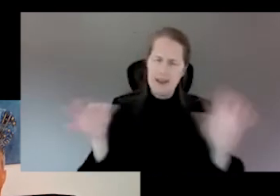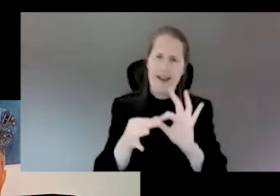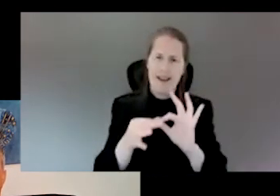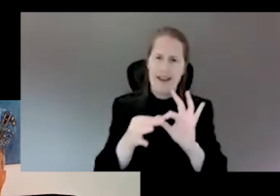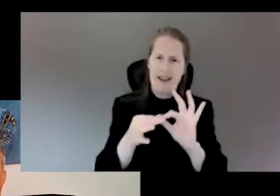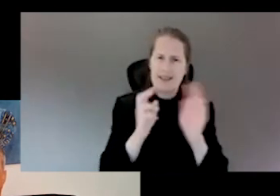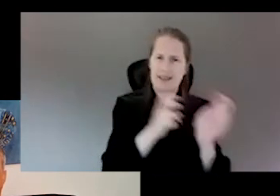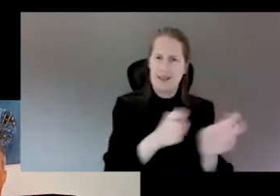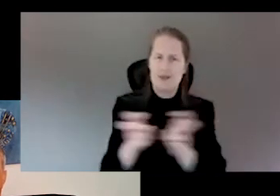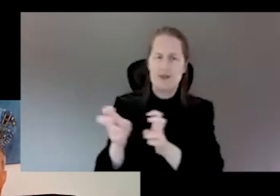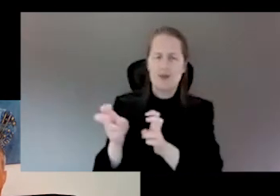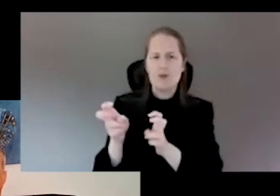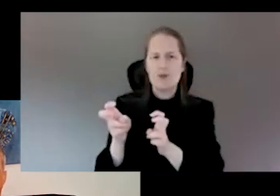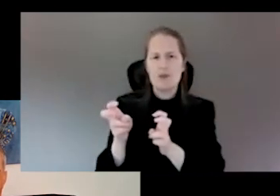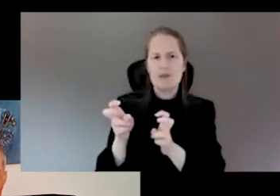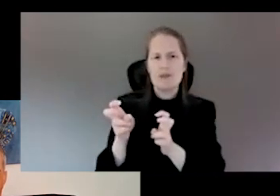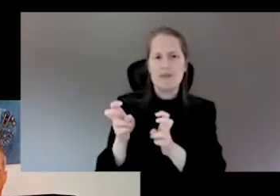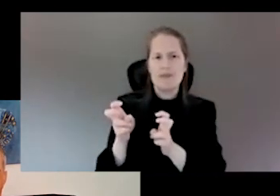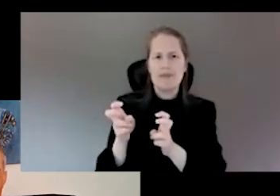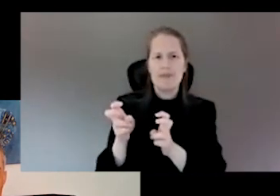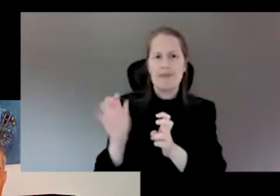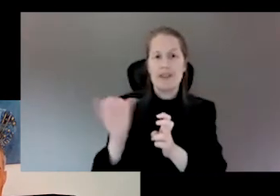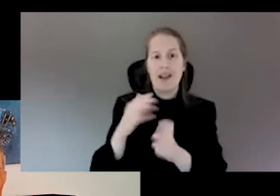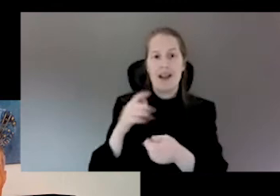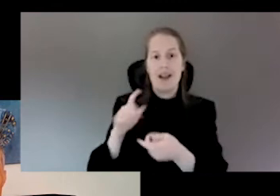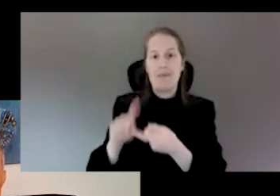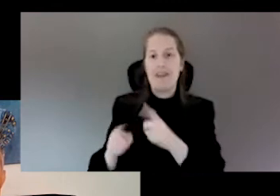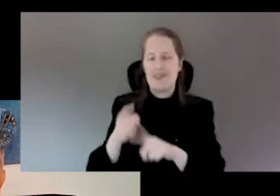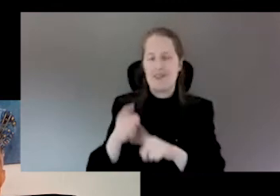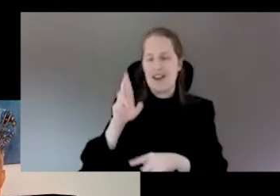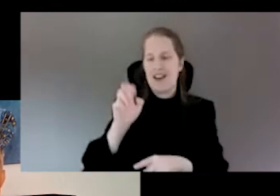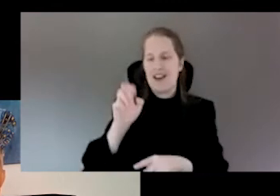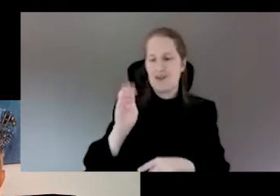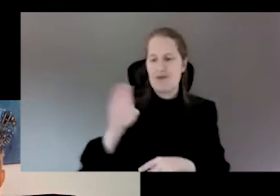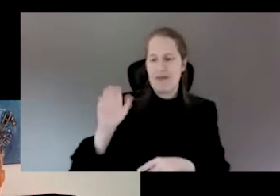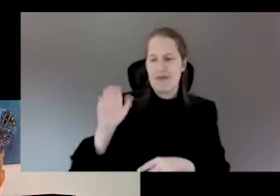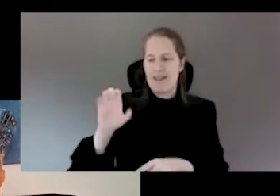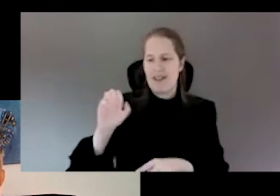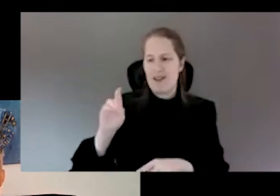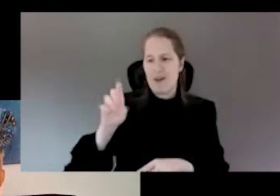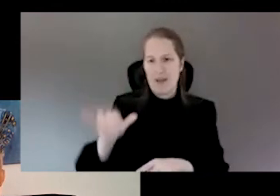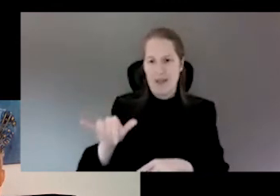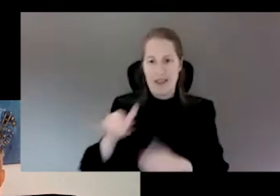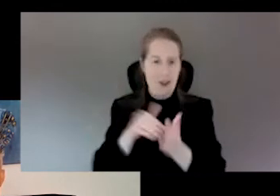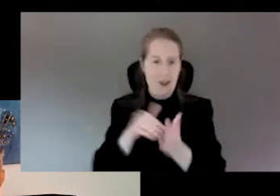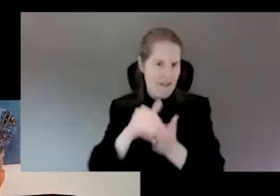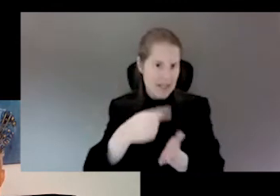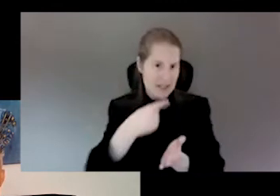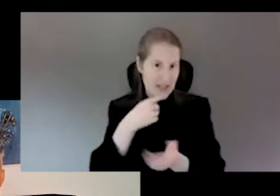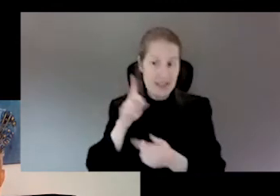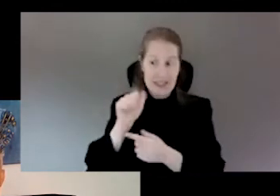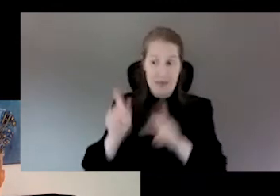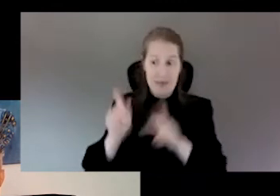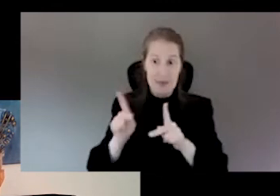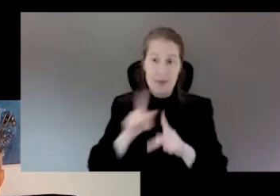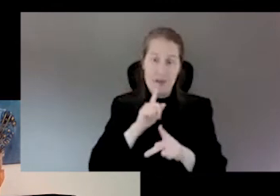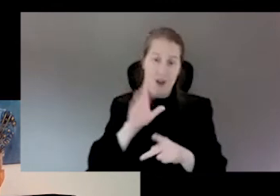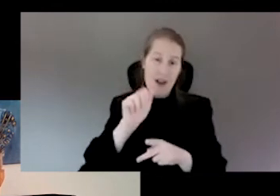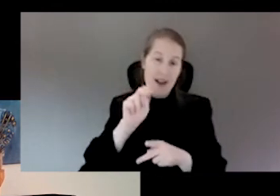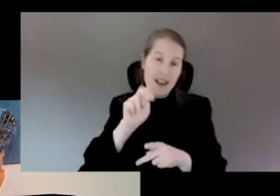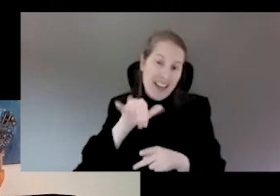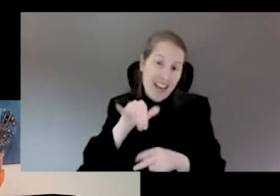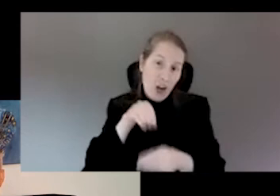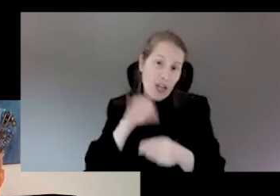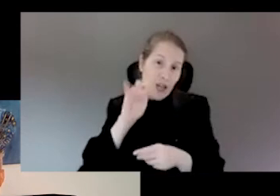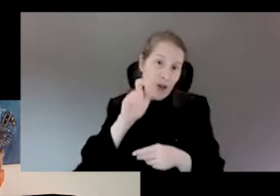how, much like my friend Rebecca Coakley often says, is that disabled people are kind of the canaries in the coal mine.